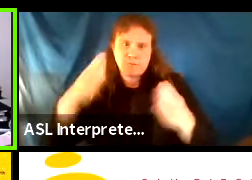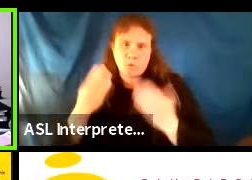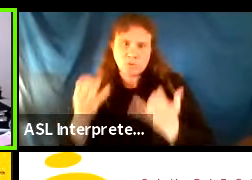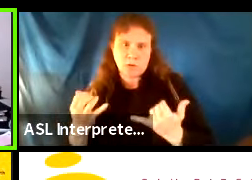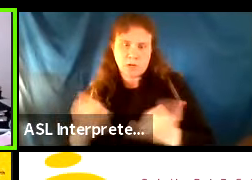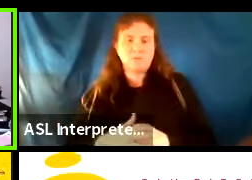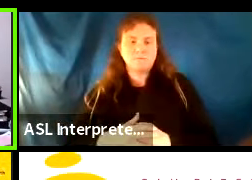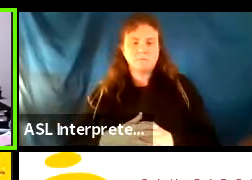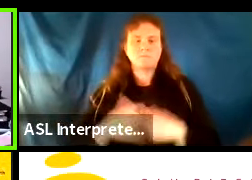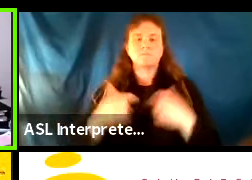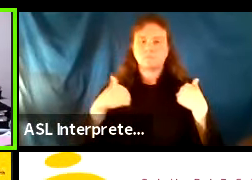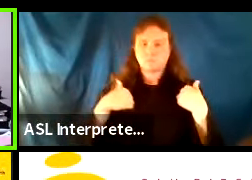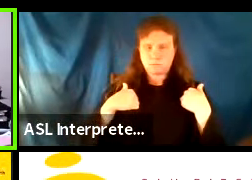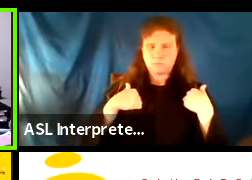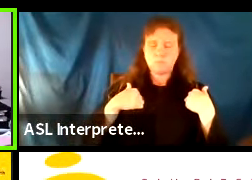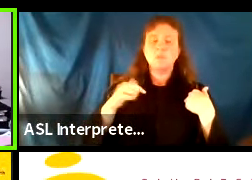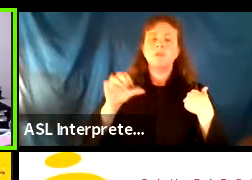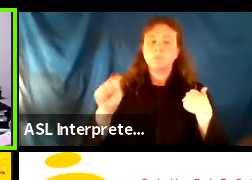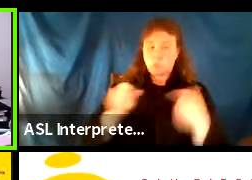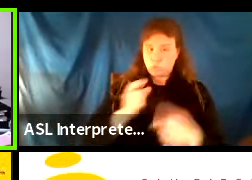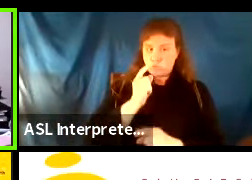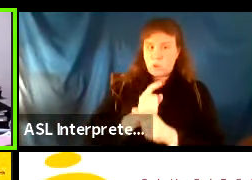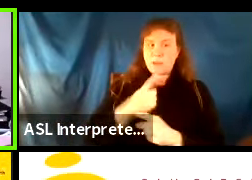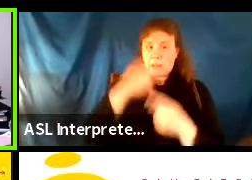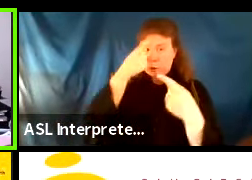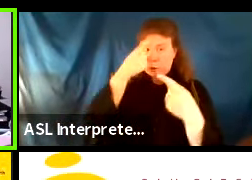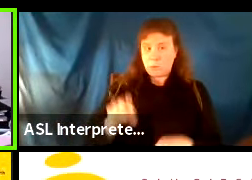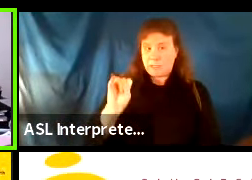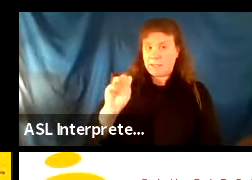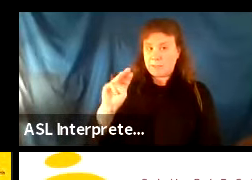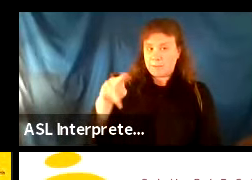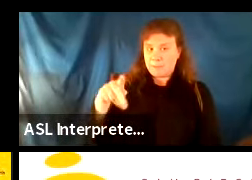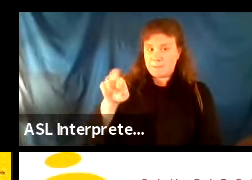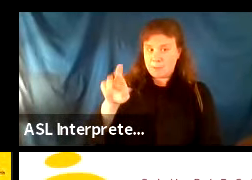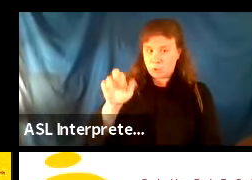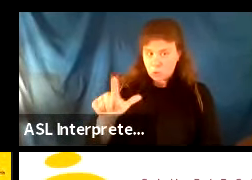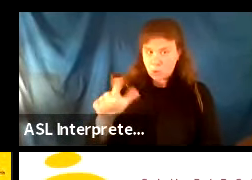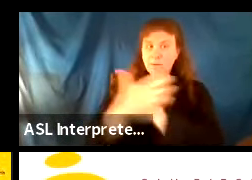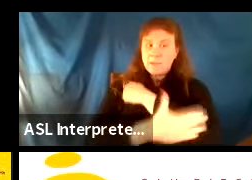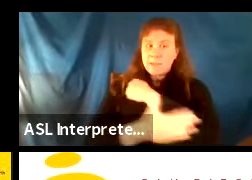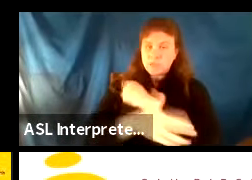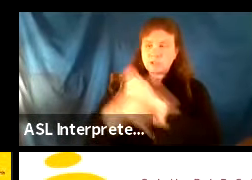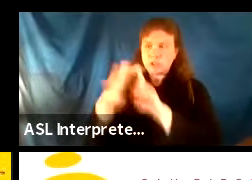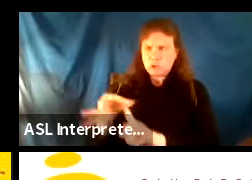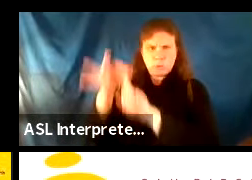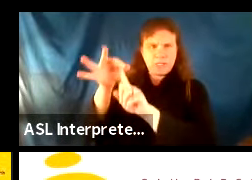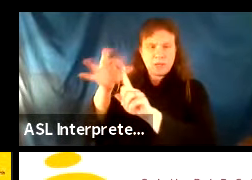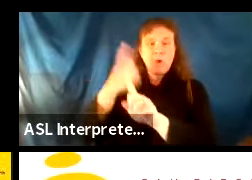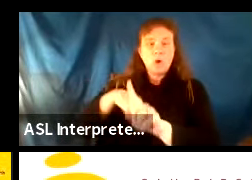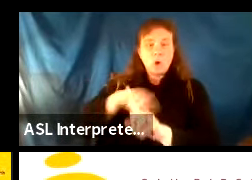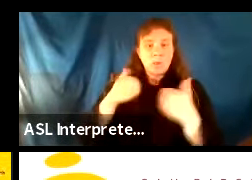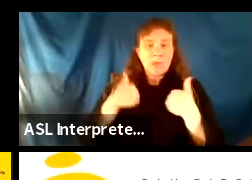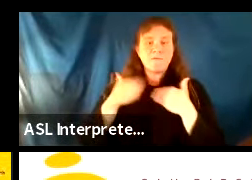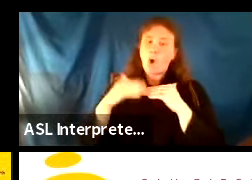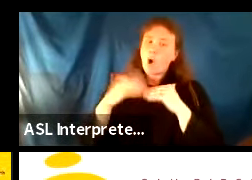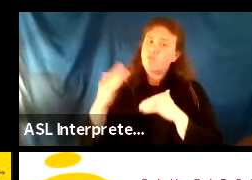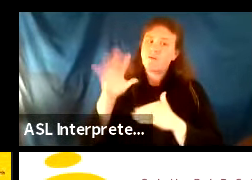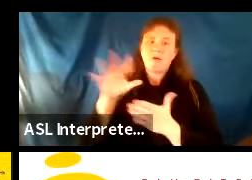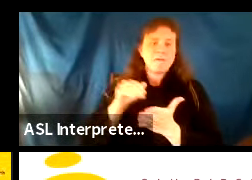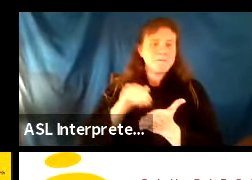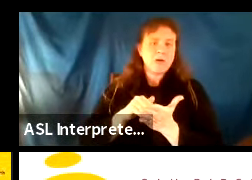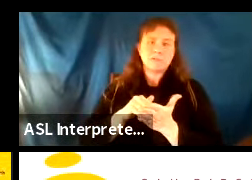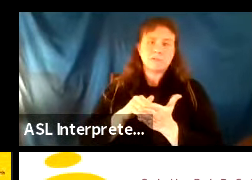add that Imperial County is very unique, being that we have over 5,000 individuals that cross on a daily basis and harvest